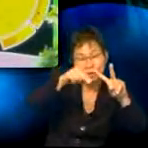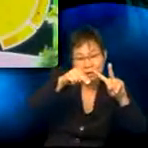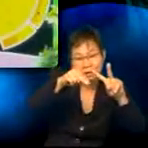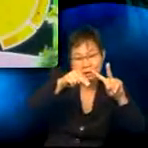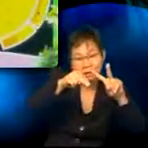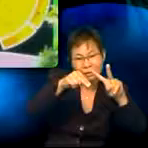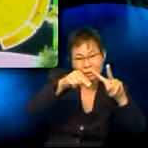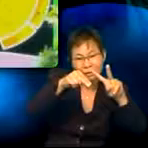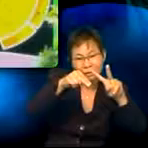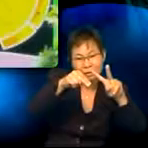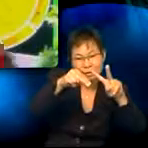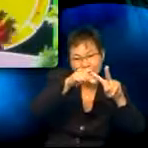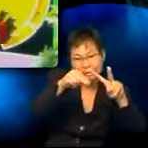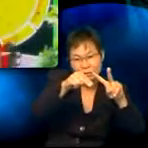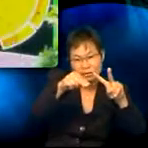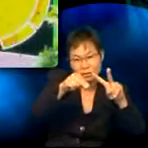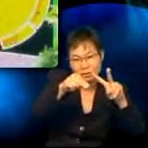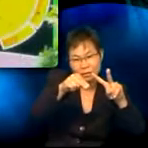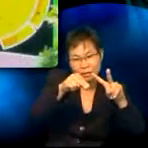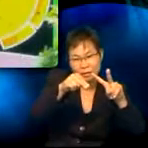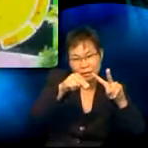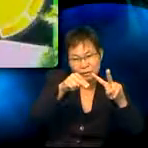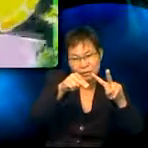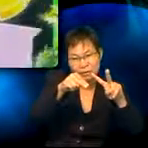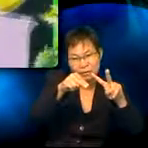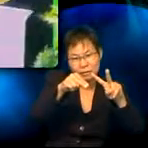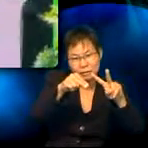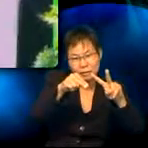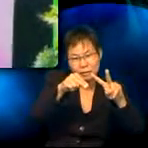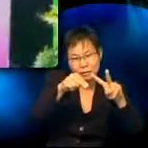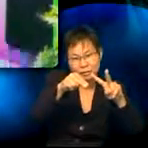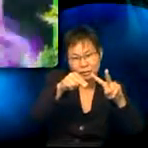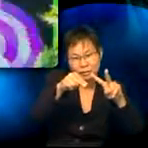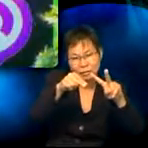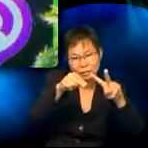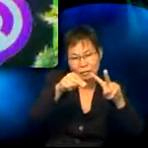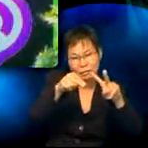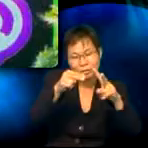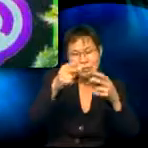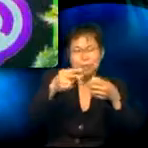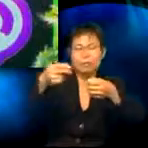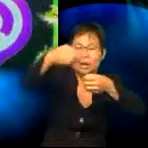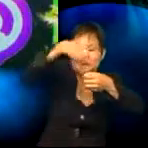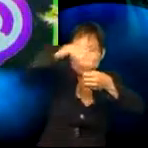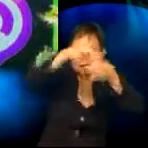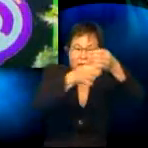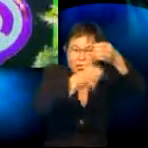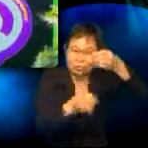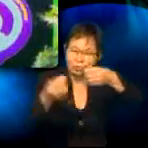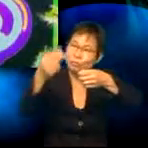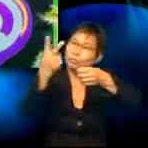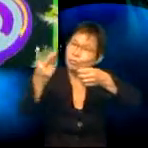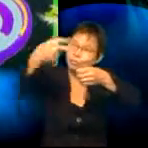the vegetative and the generative nuclei, will both enter the pollen tube.